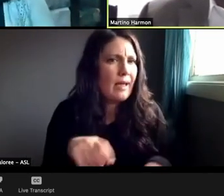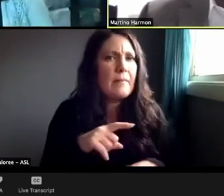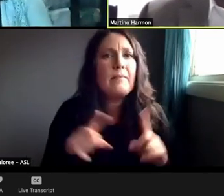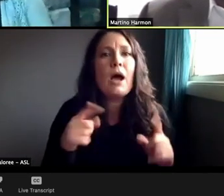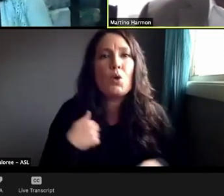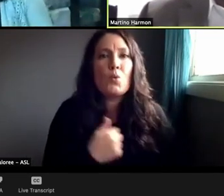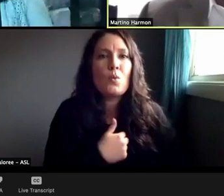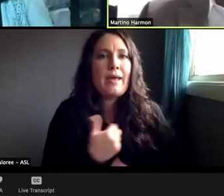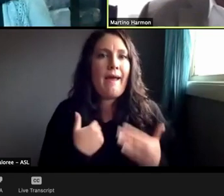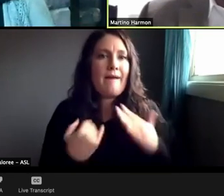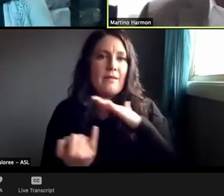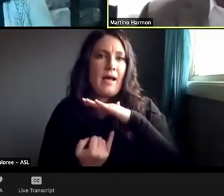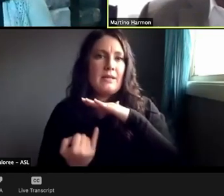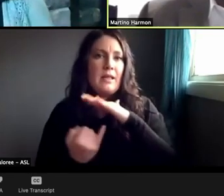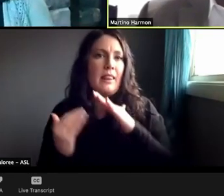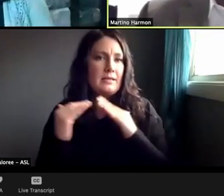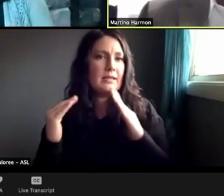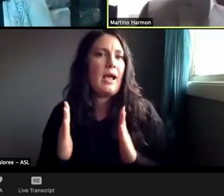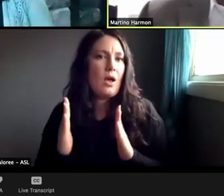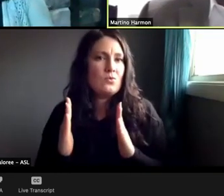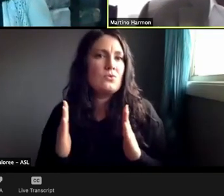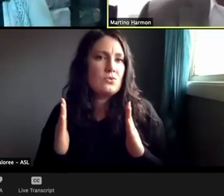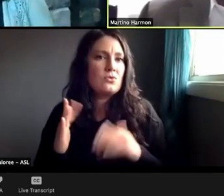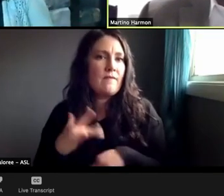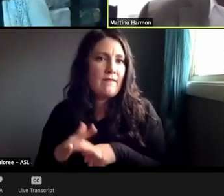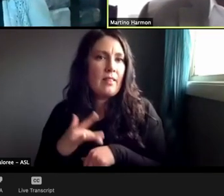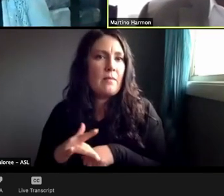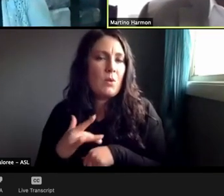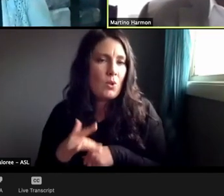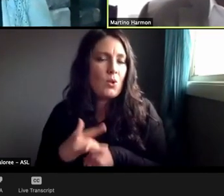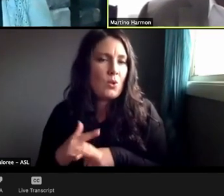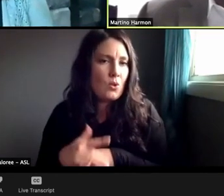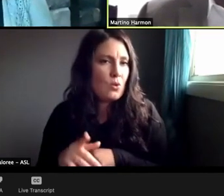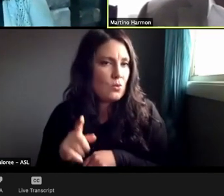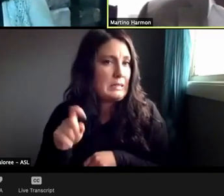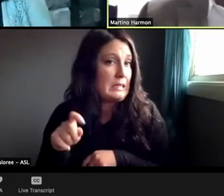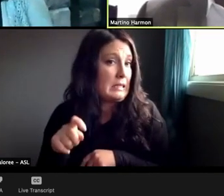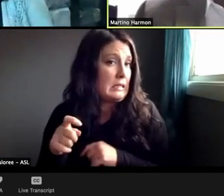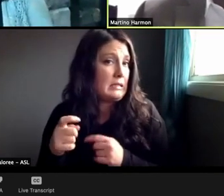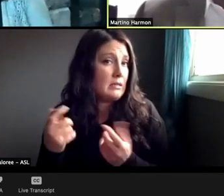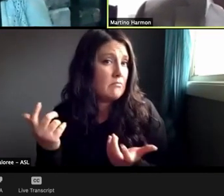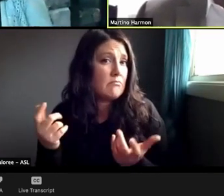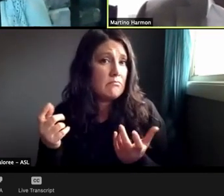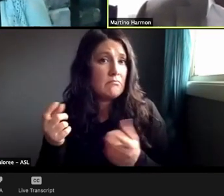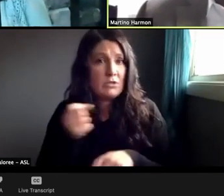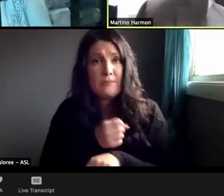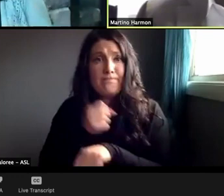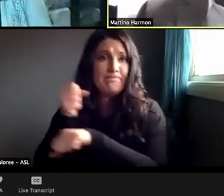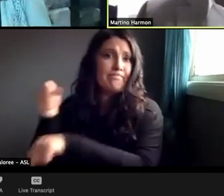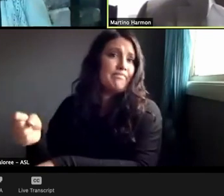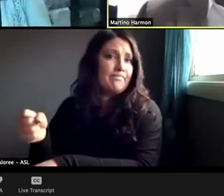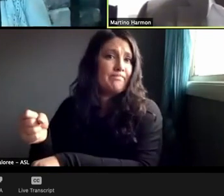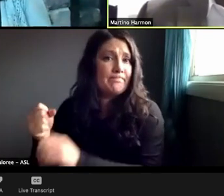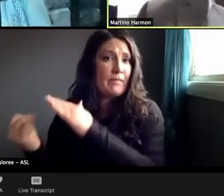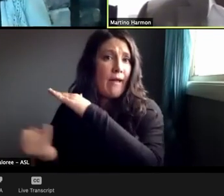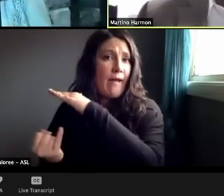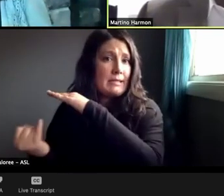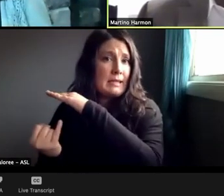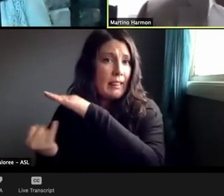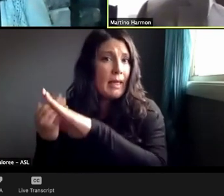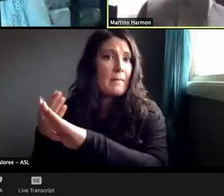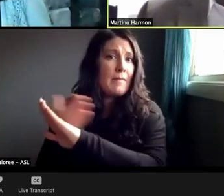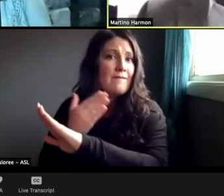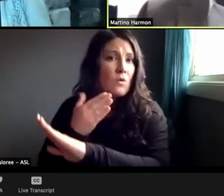isolation housing still available for students that need to quarantine or isolate before they travel